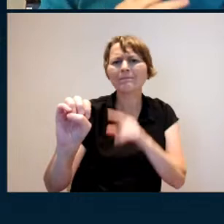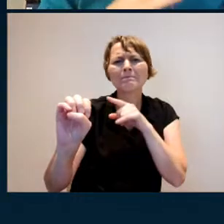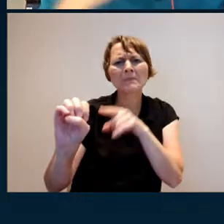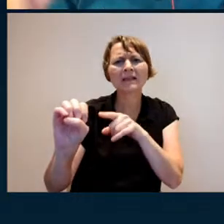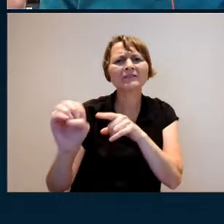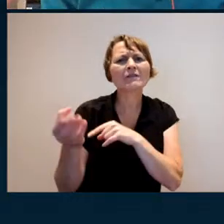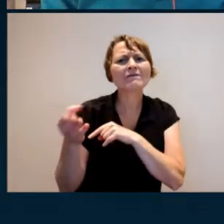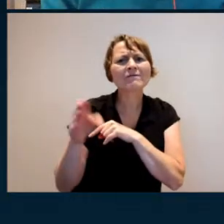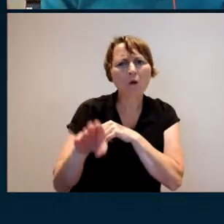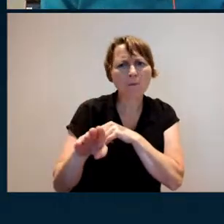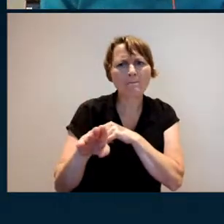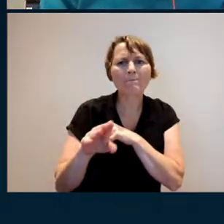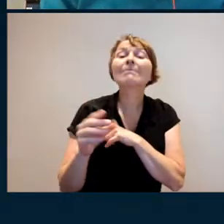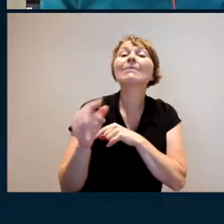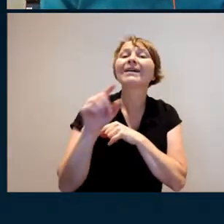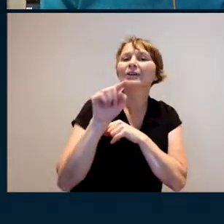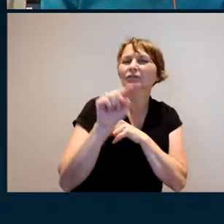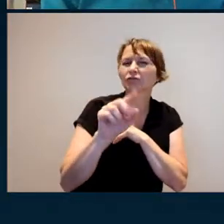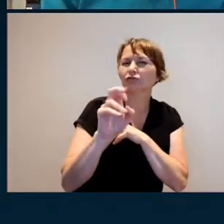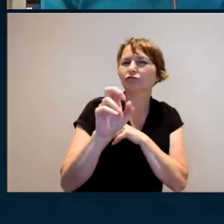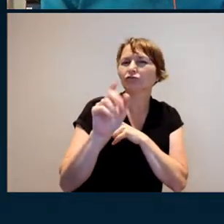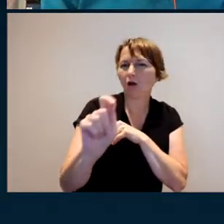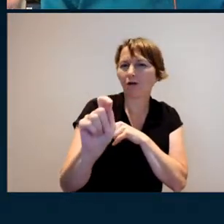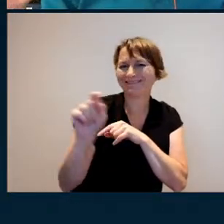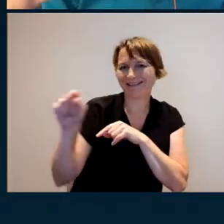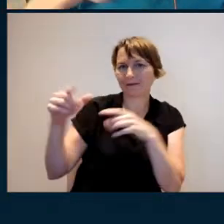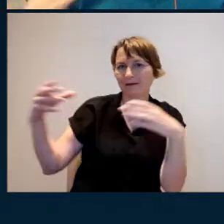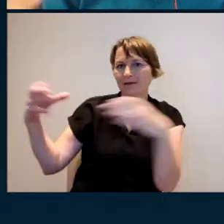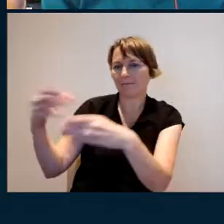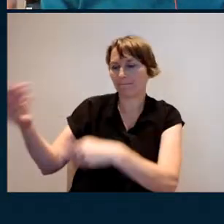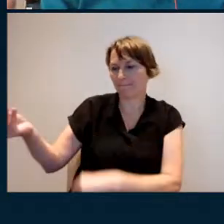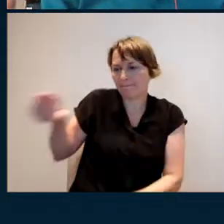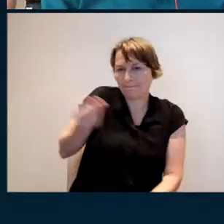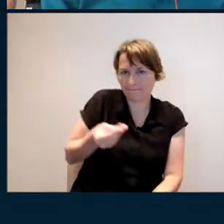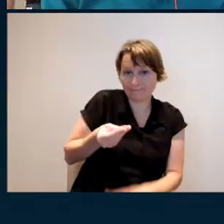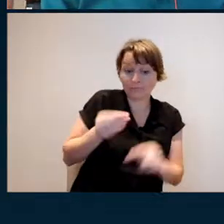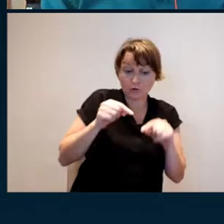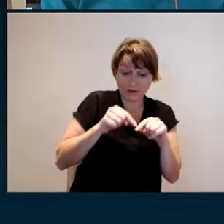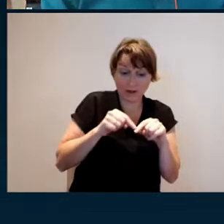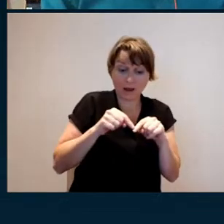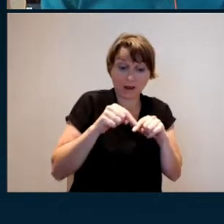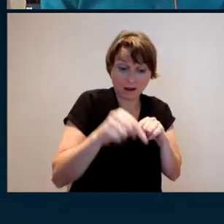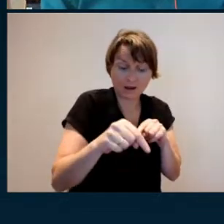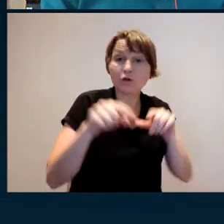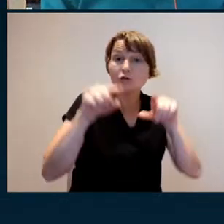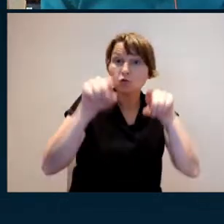through November, the idea really is kind of move fast and break things.